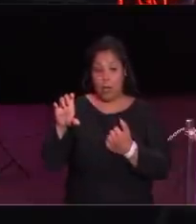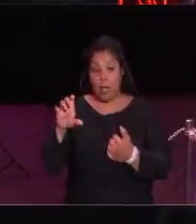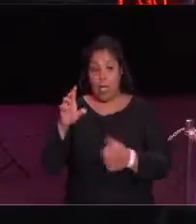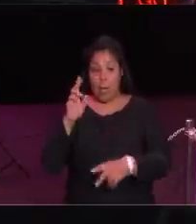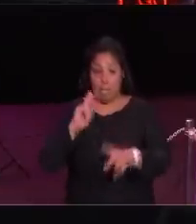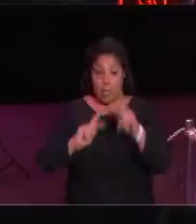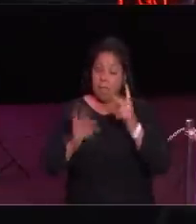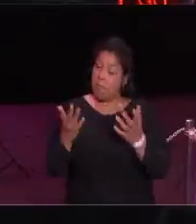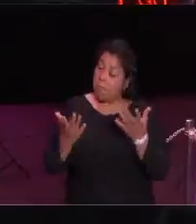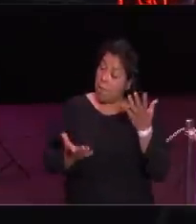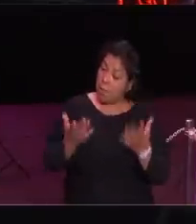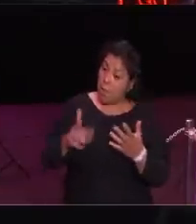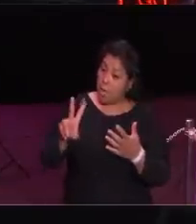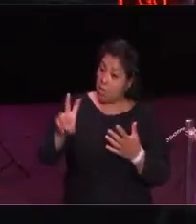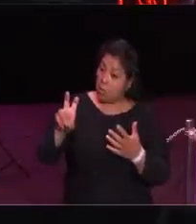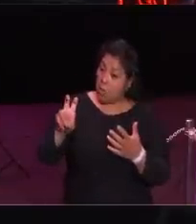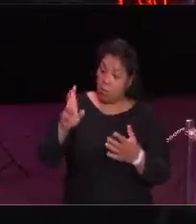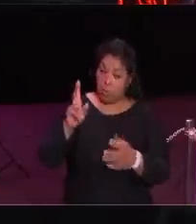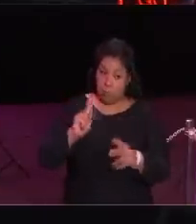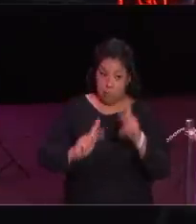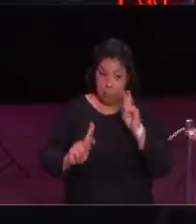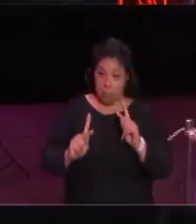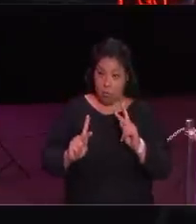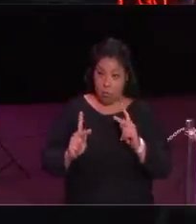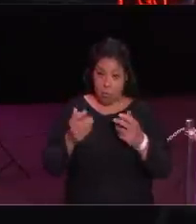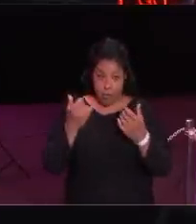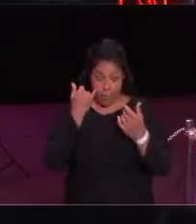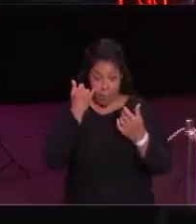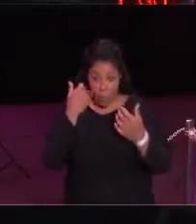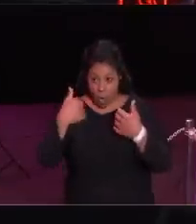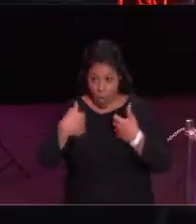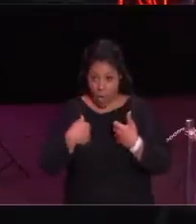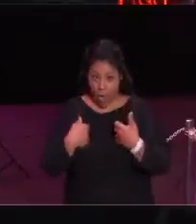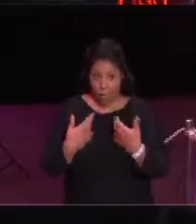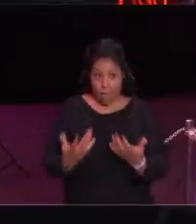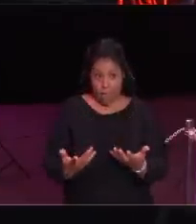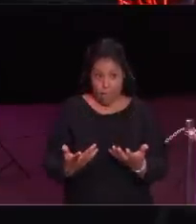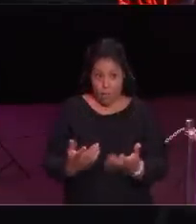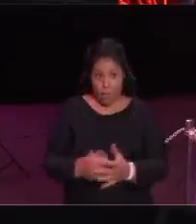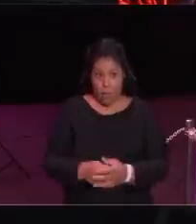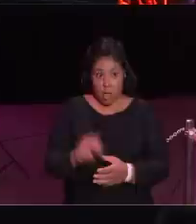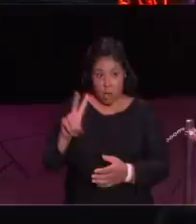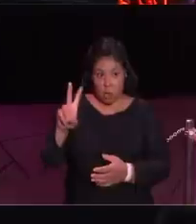maybe 200. You have $100. Borrow it from your neighbor.